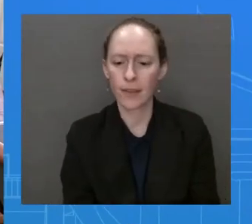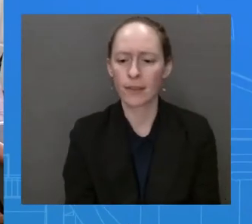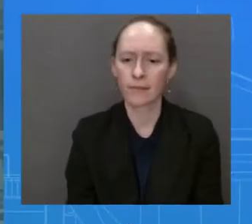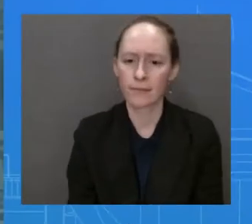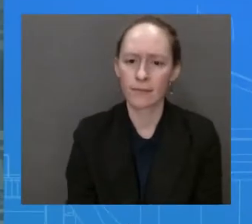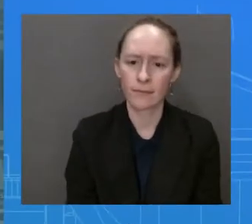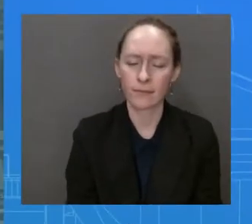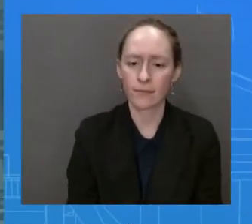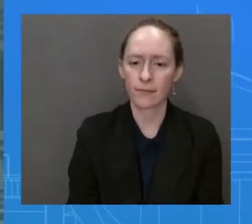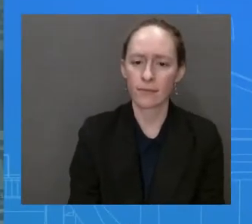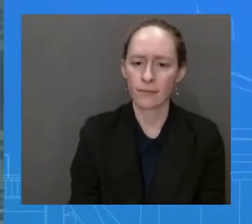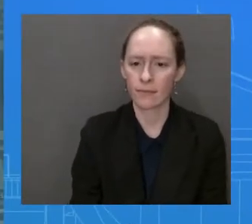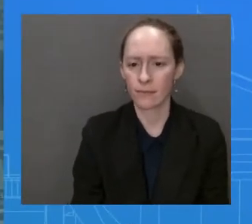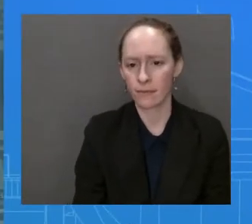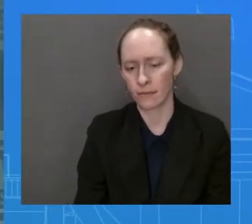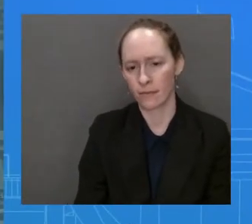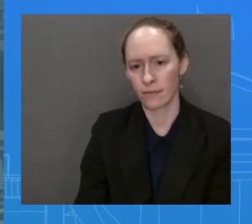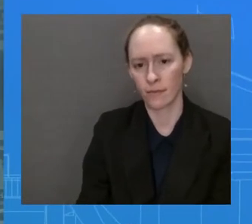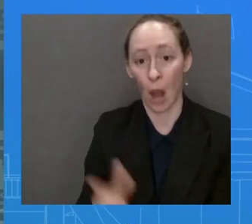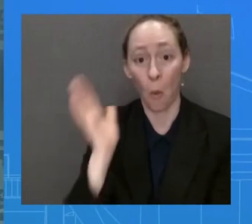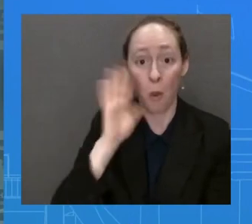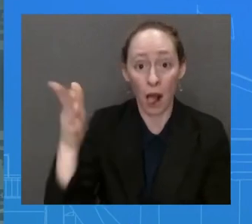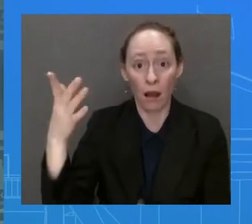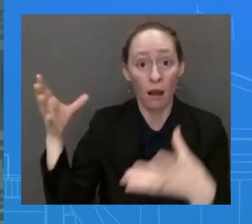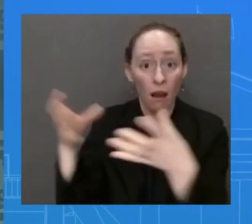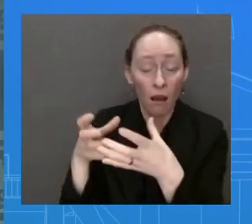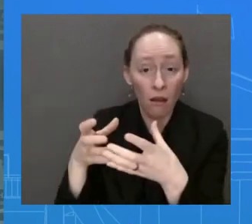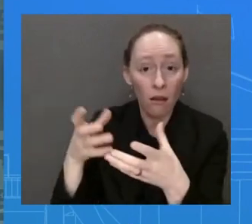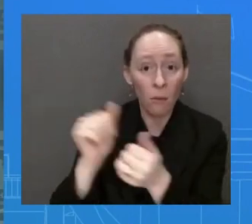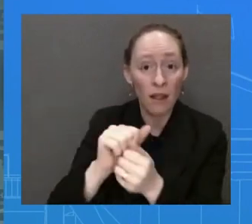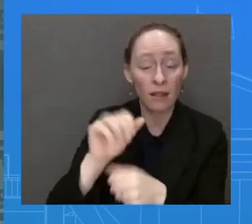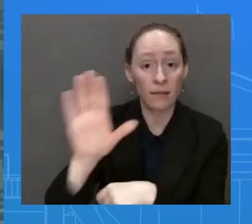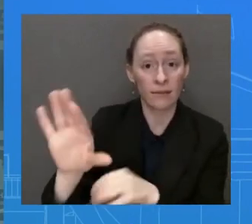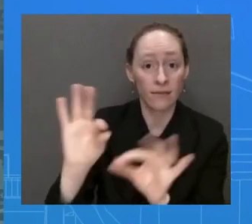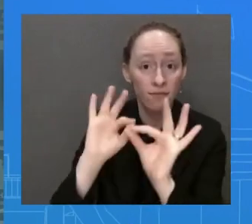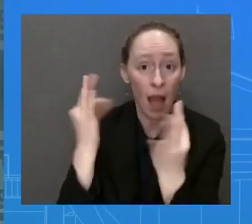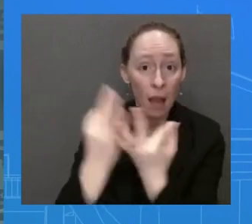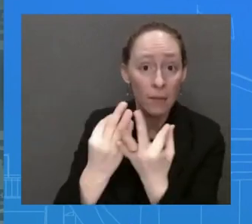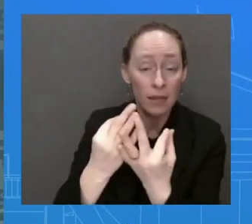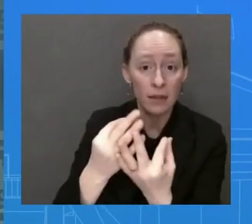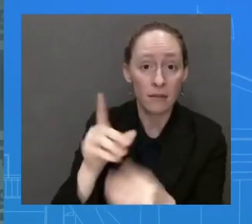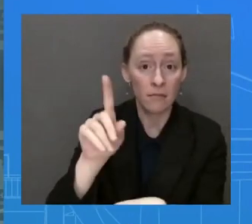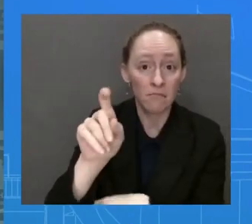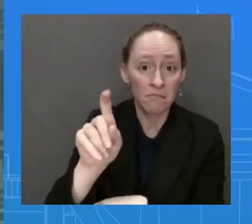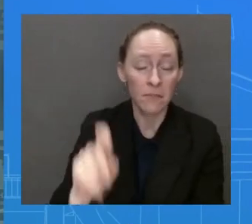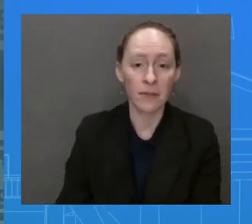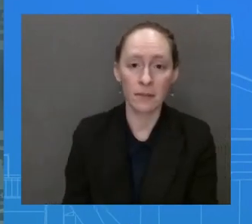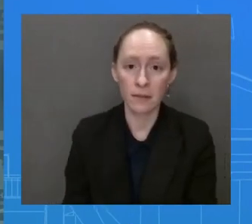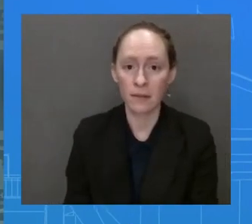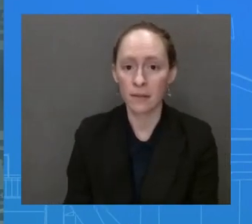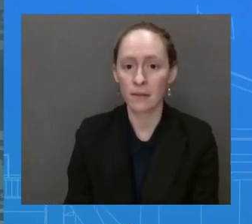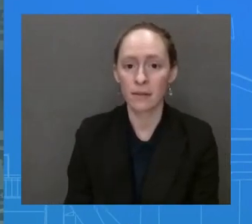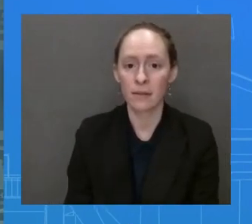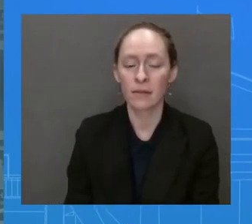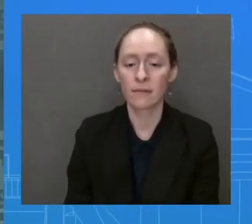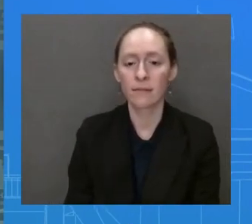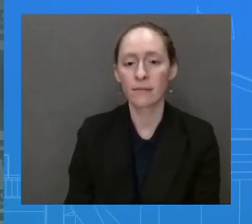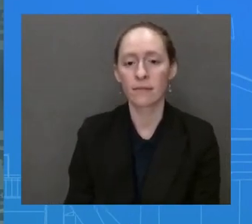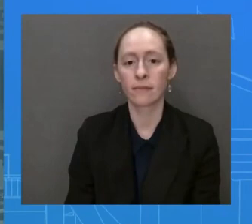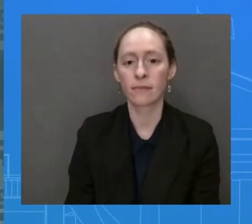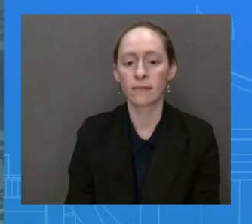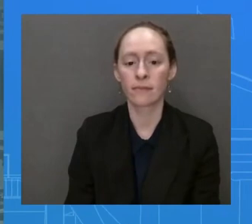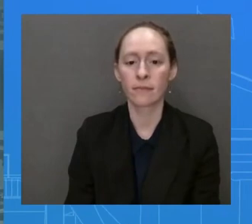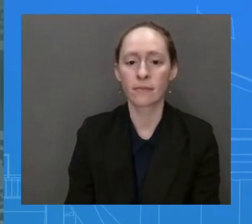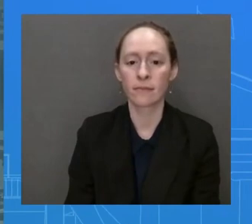We do expect that. I know on previous Sundays, previous King Day services, and many